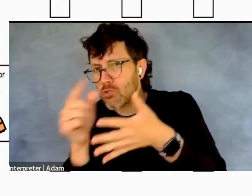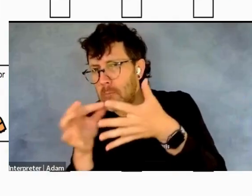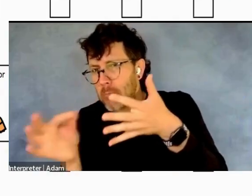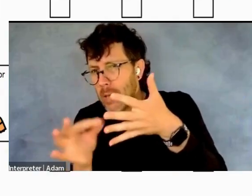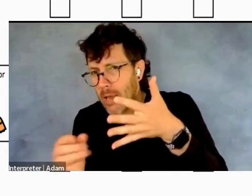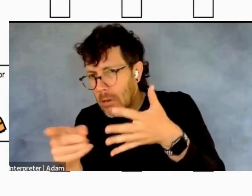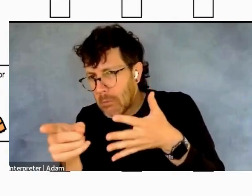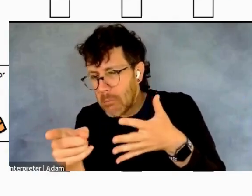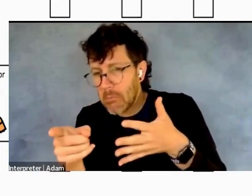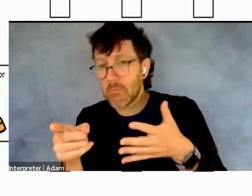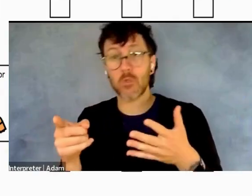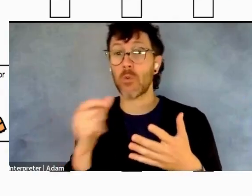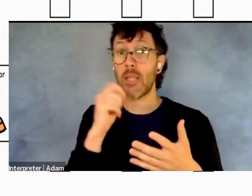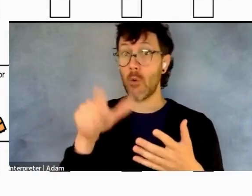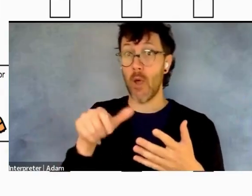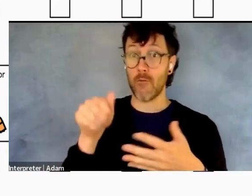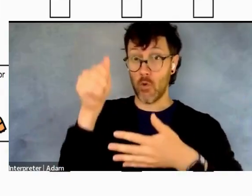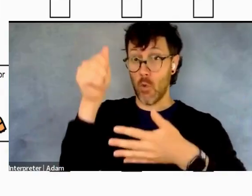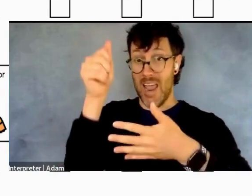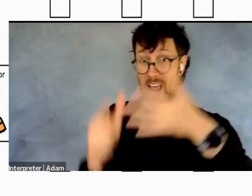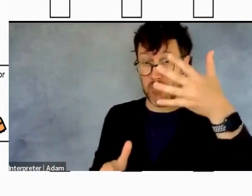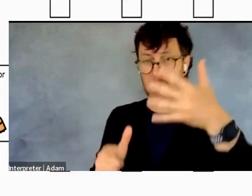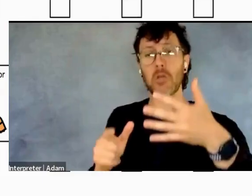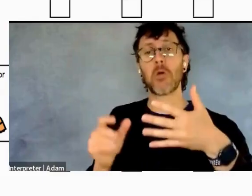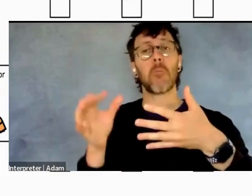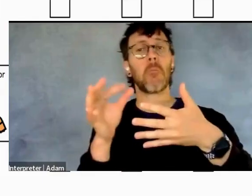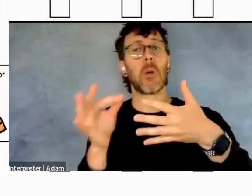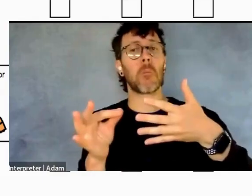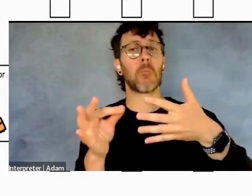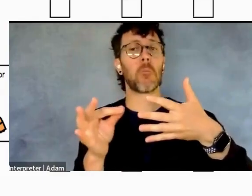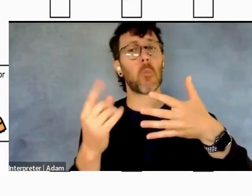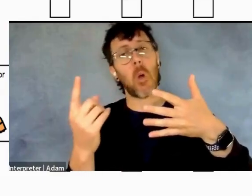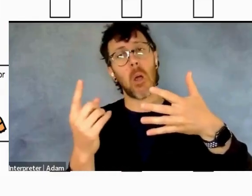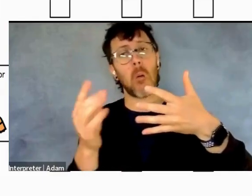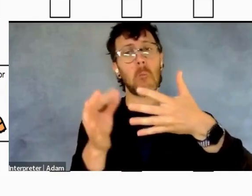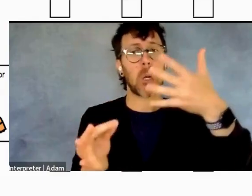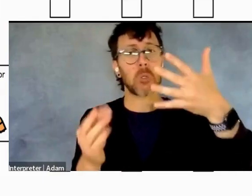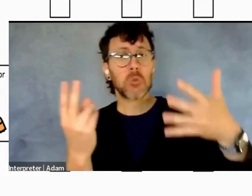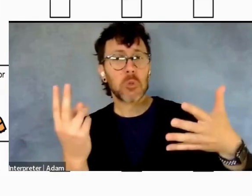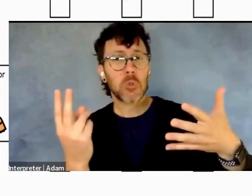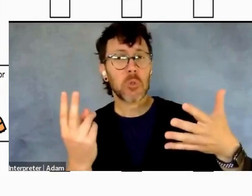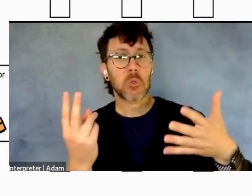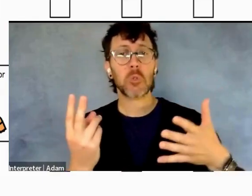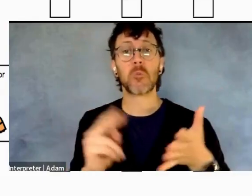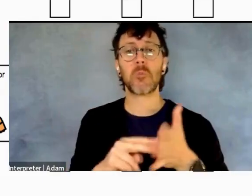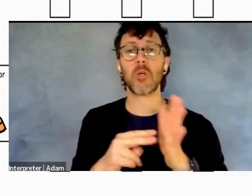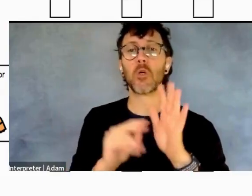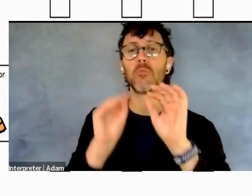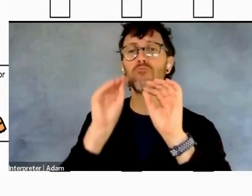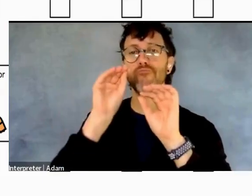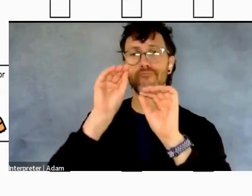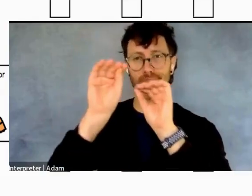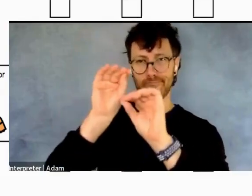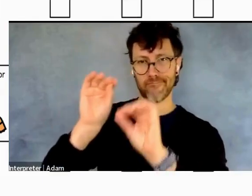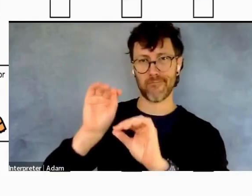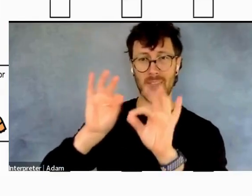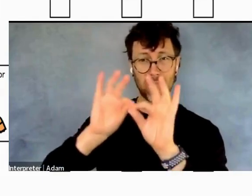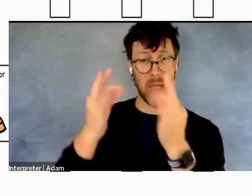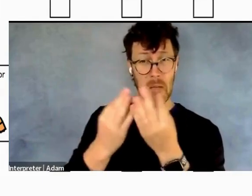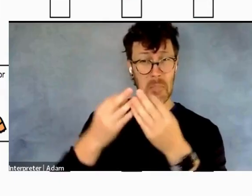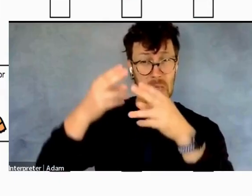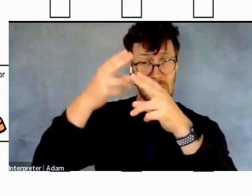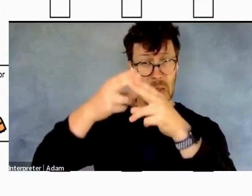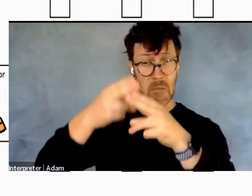they don't have to do everything, but they could pick one or two. You could put different family members' name. You could rotate